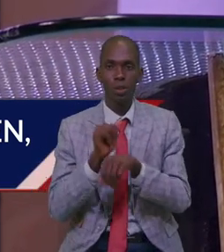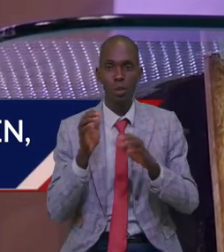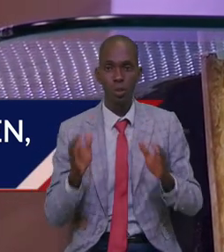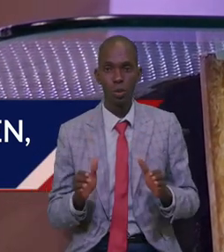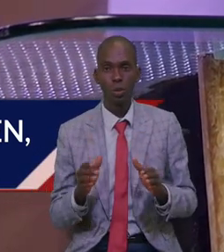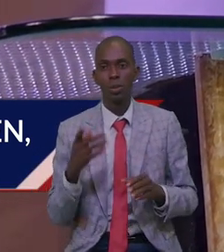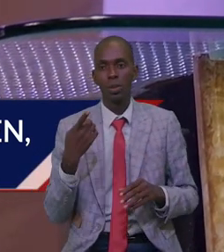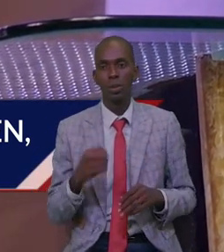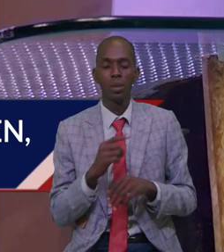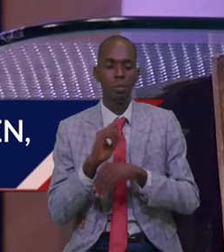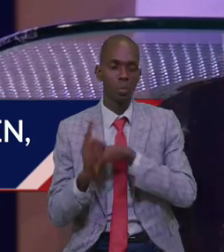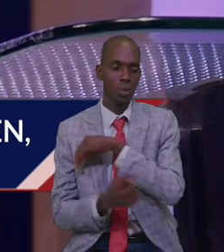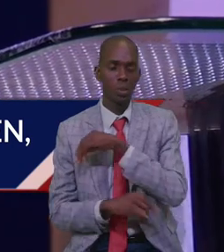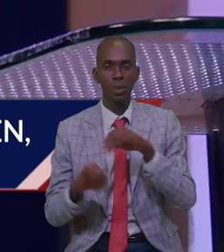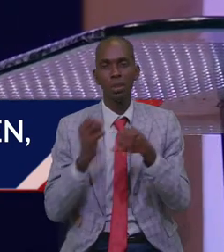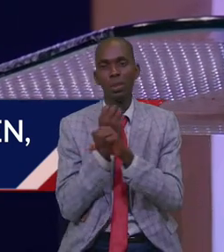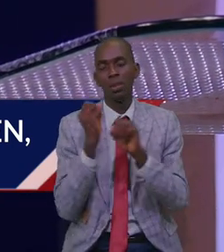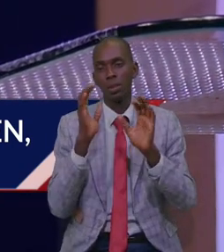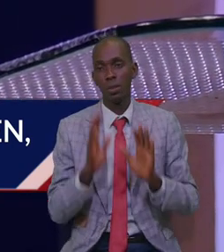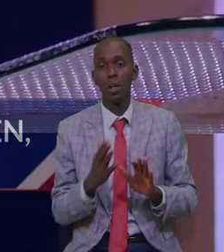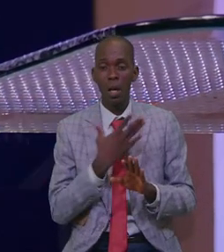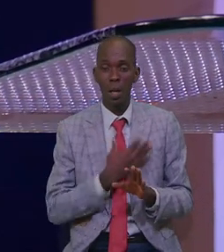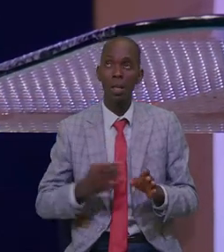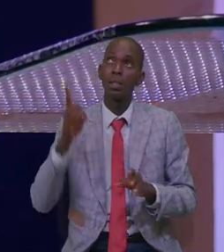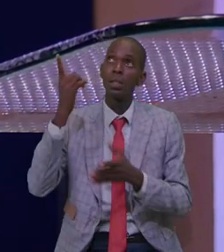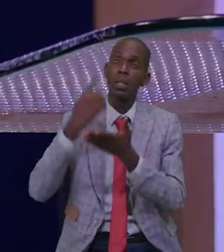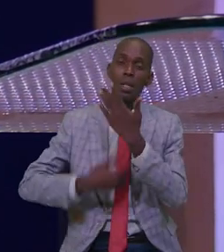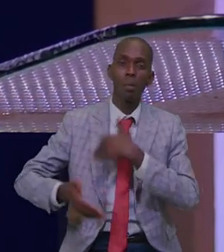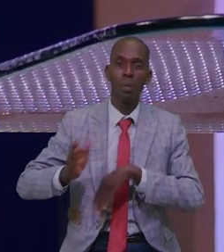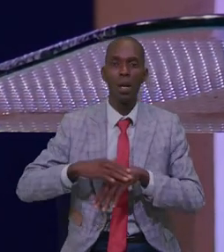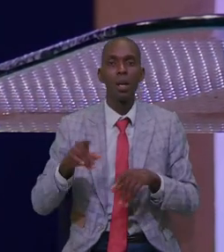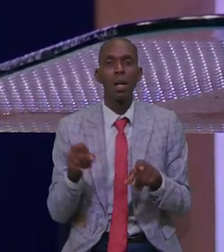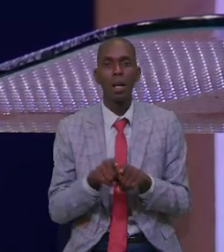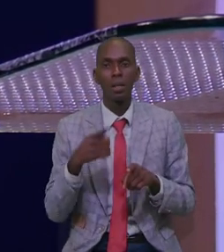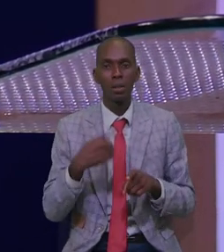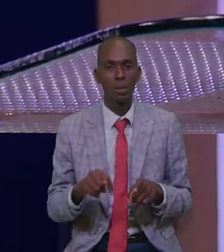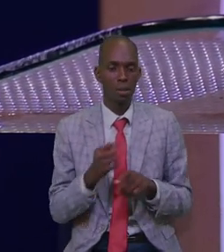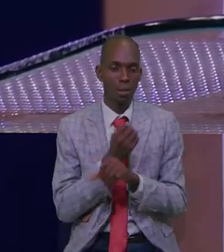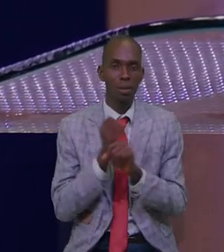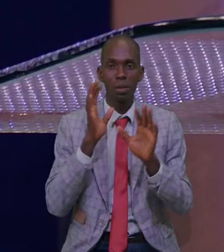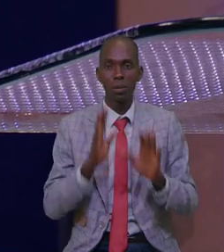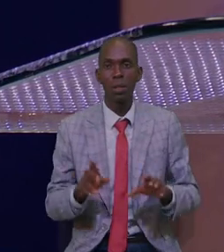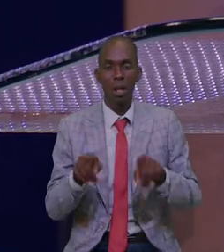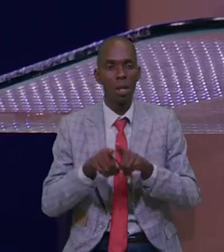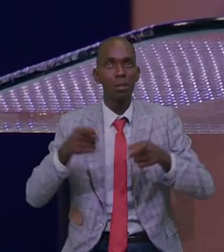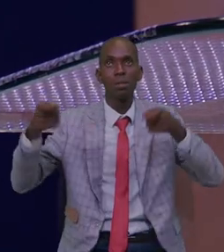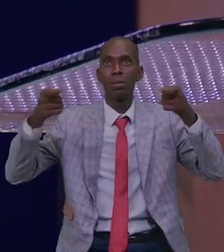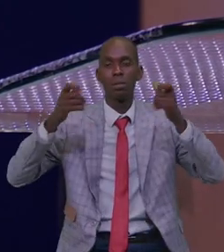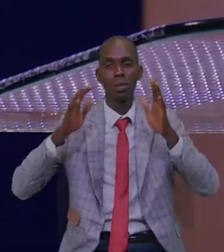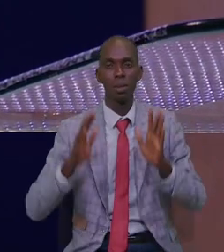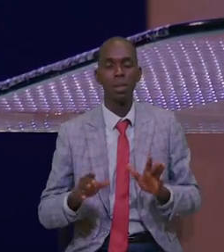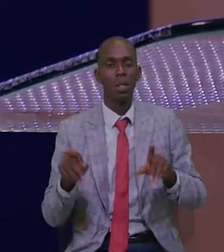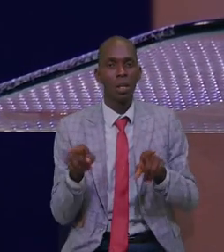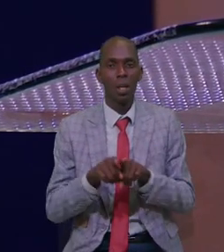smiting Savior. But then he comes back as the sovereign, he comes back as the ruler, he comes back as the King